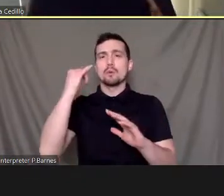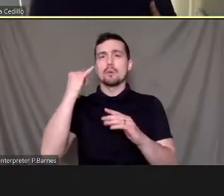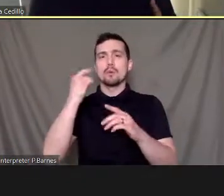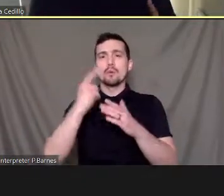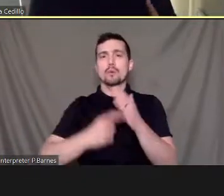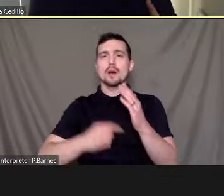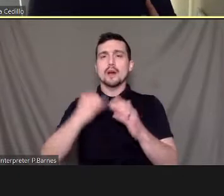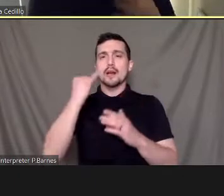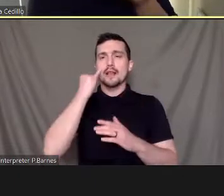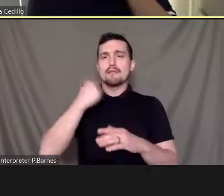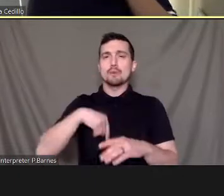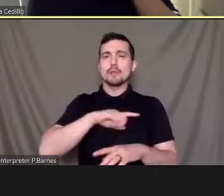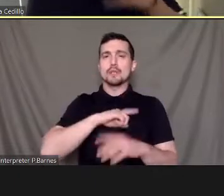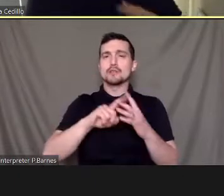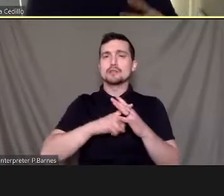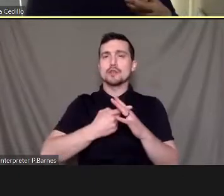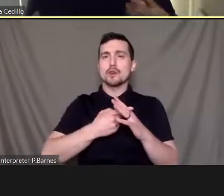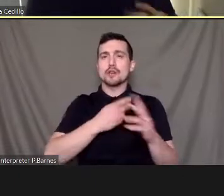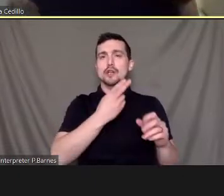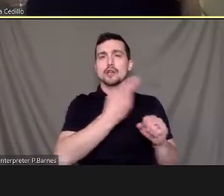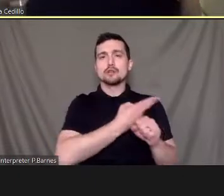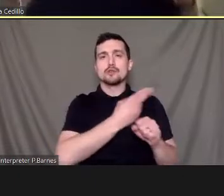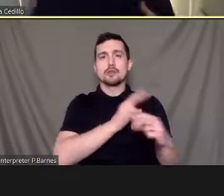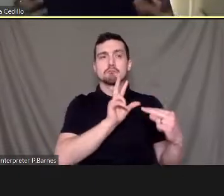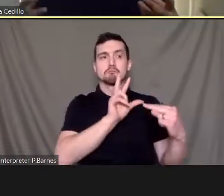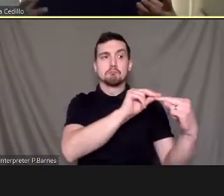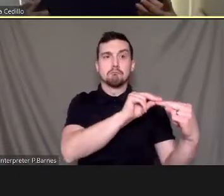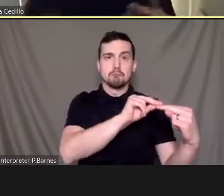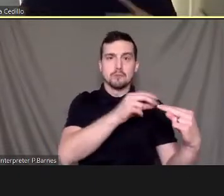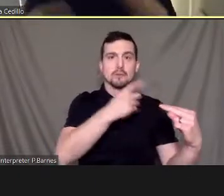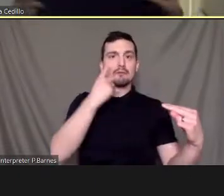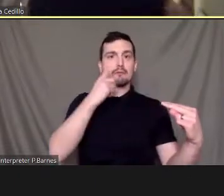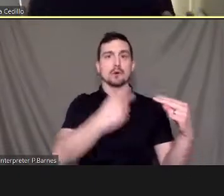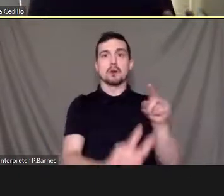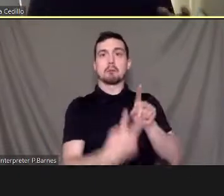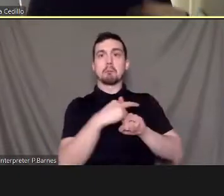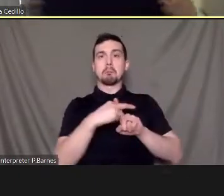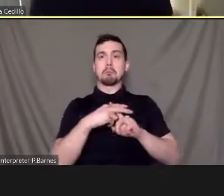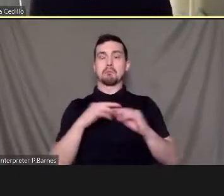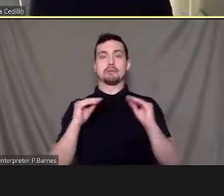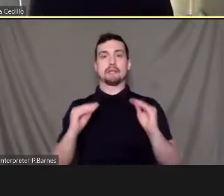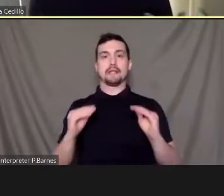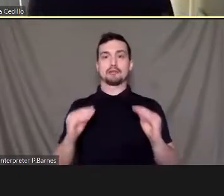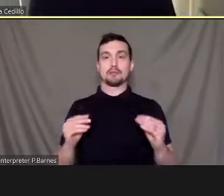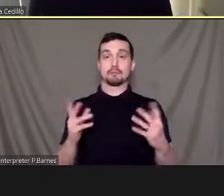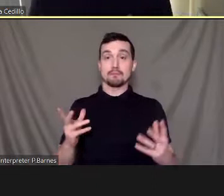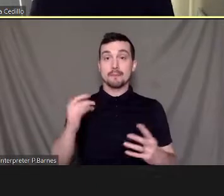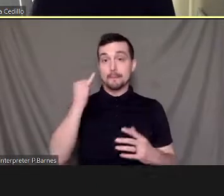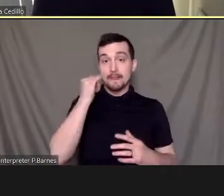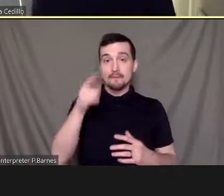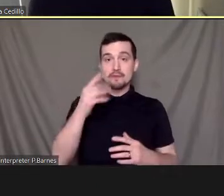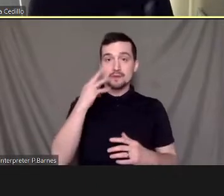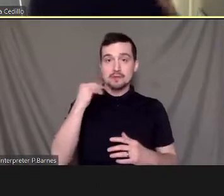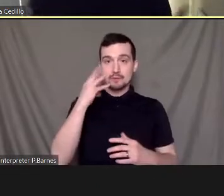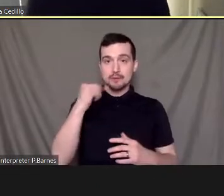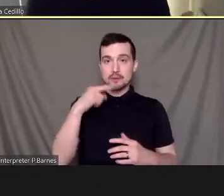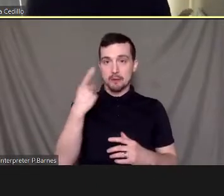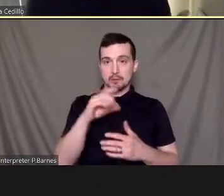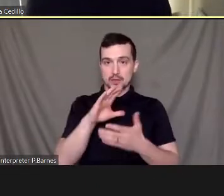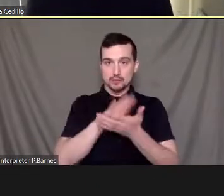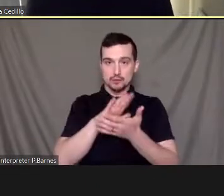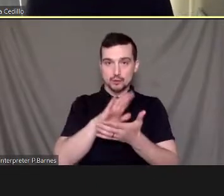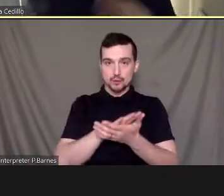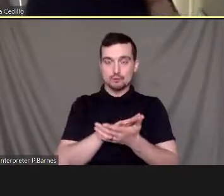for teaching, right? So if anybody has ever been a public school teacher, you will recognize this